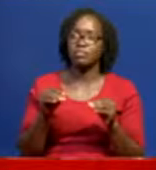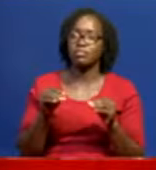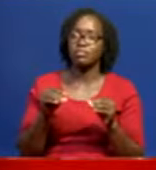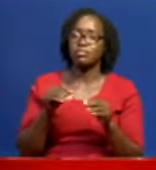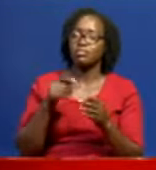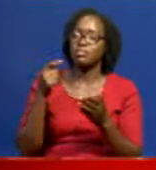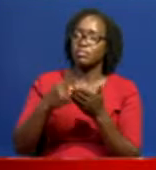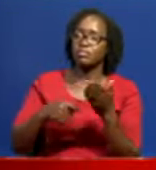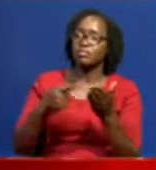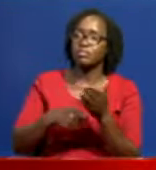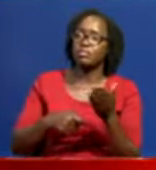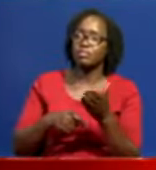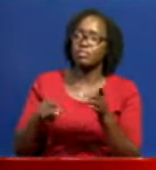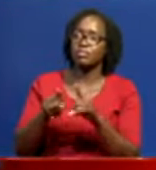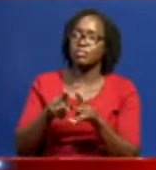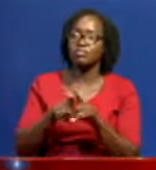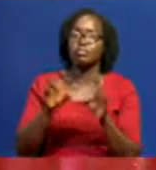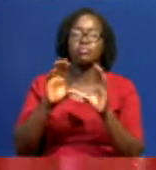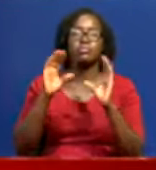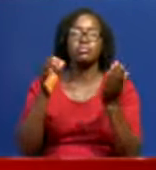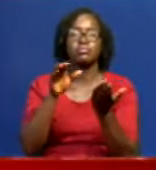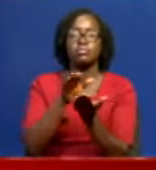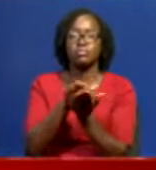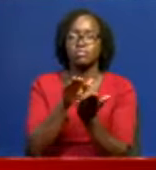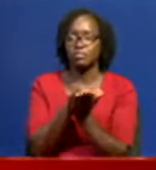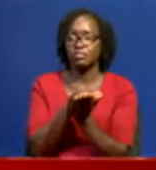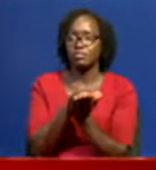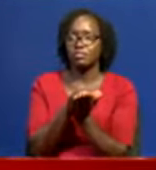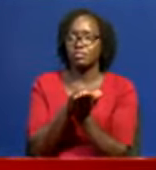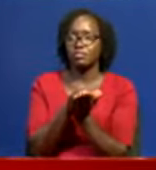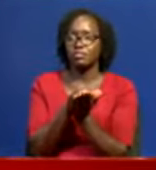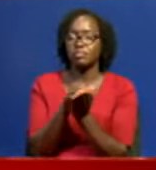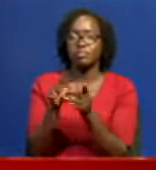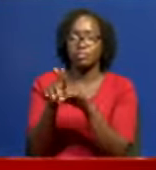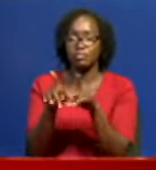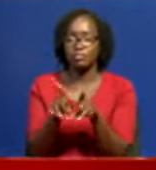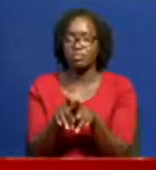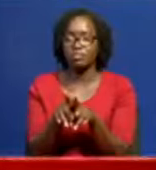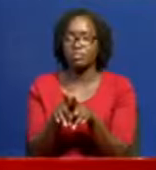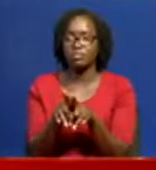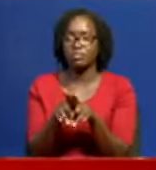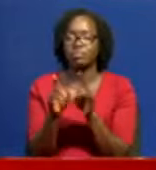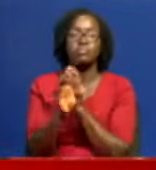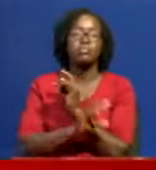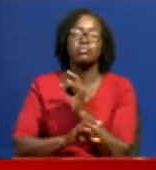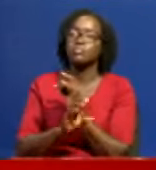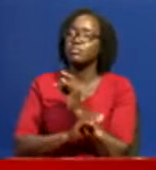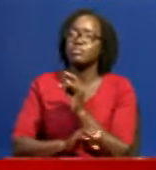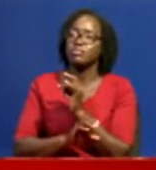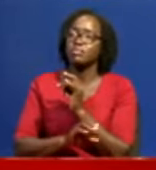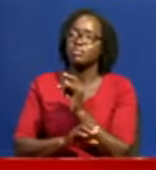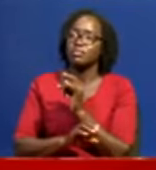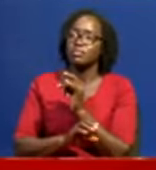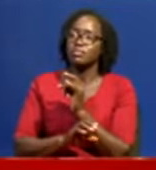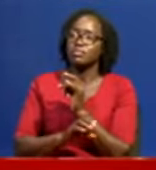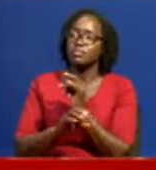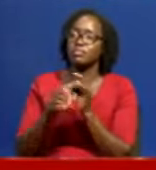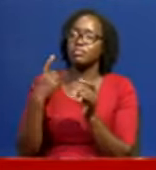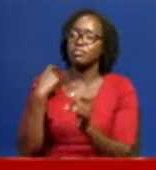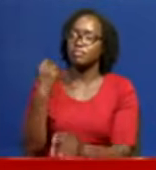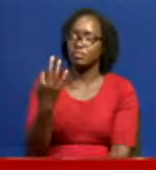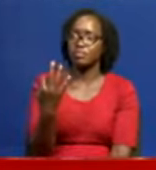remittances, according to World Bank. Accordingly, our country holds the third